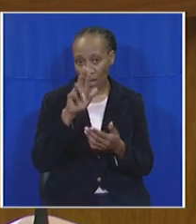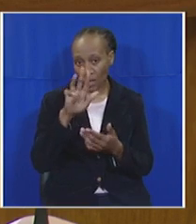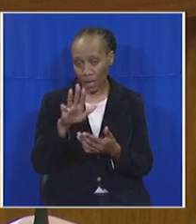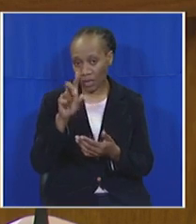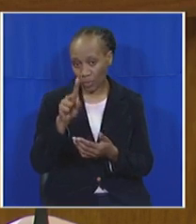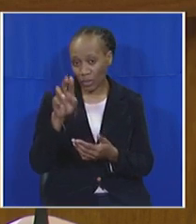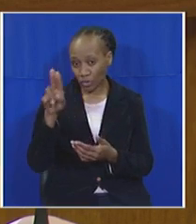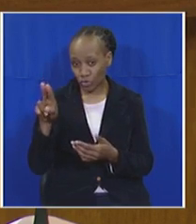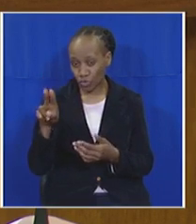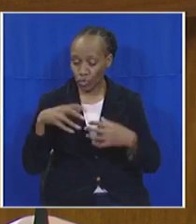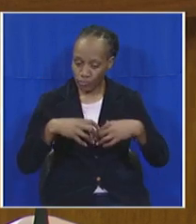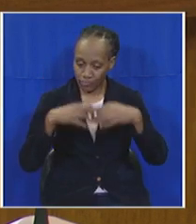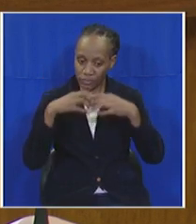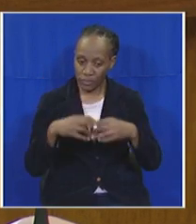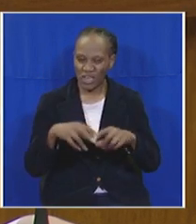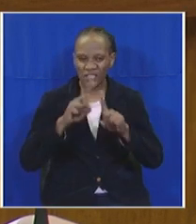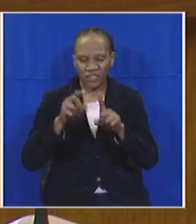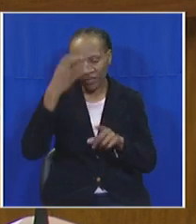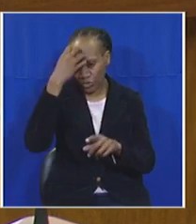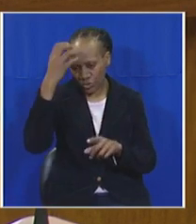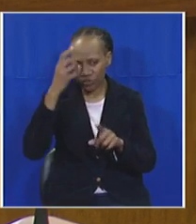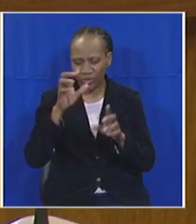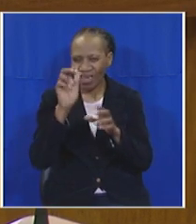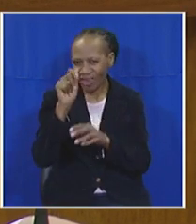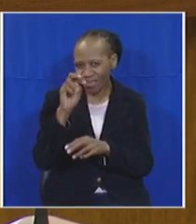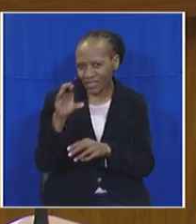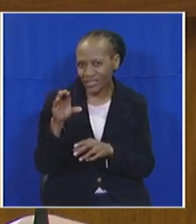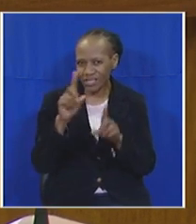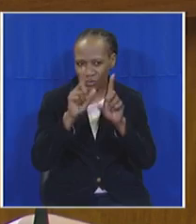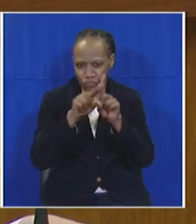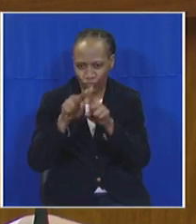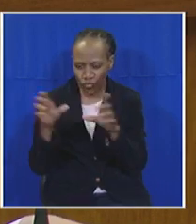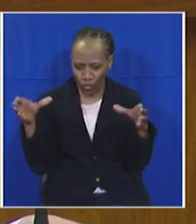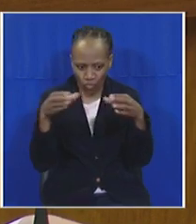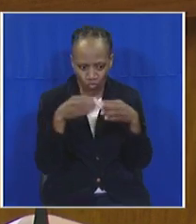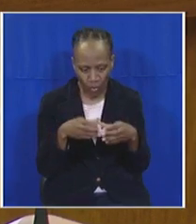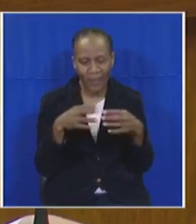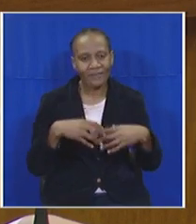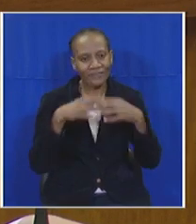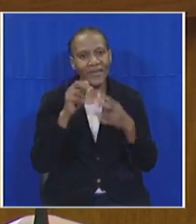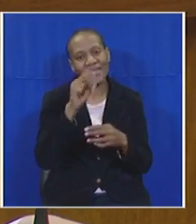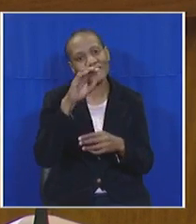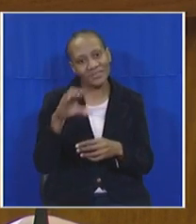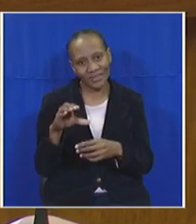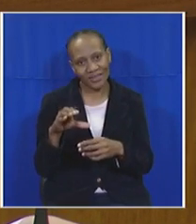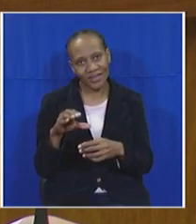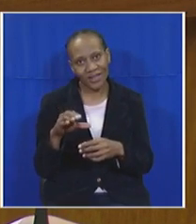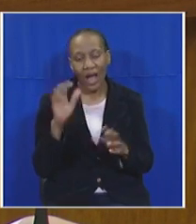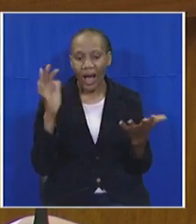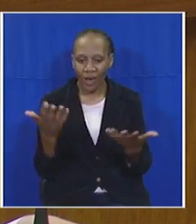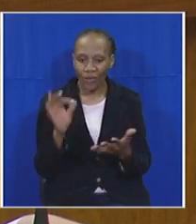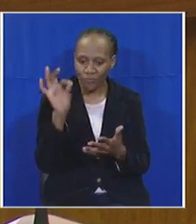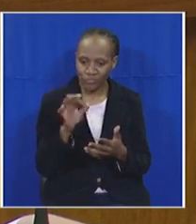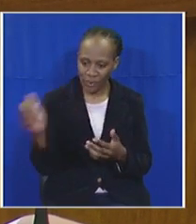formed in 1912 by chiefs. Amongst others, the ANC demonstrated its trust in the traditional authorities by electing